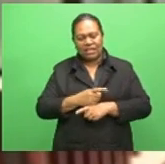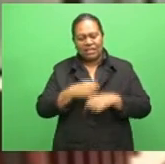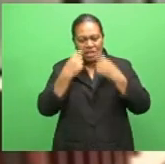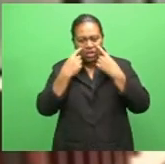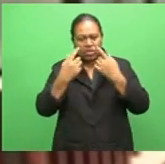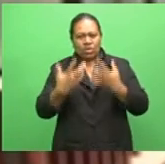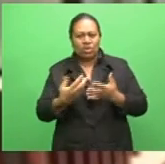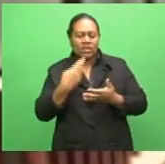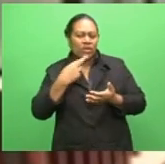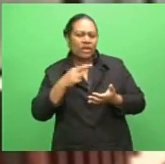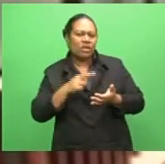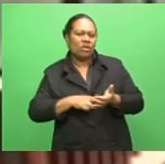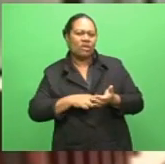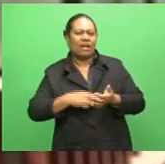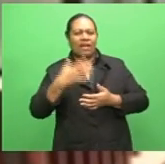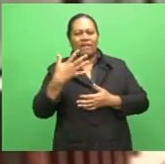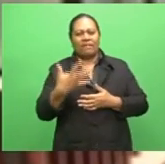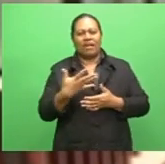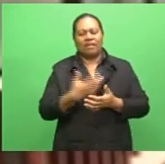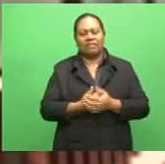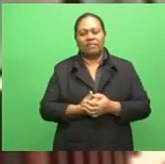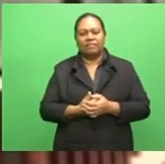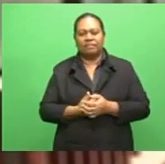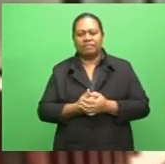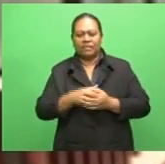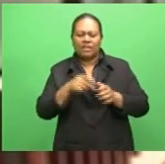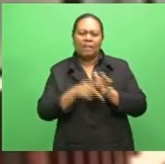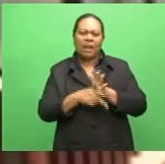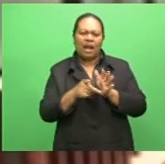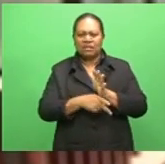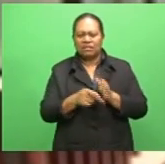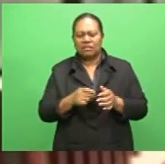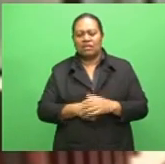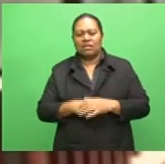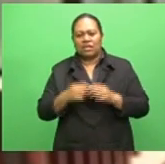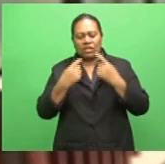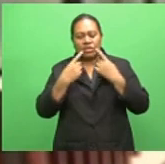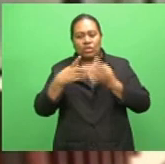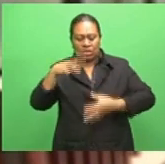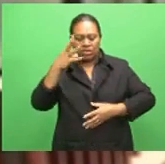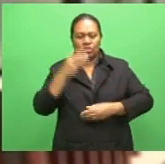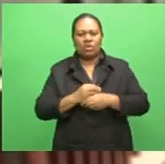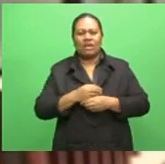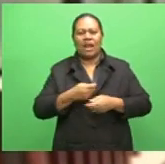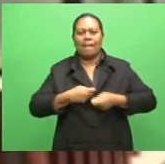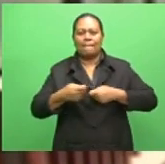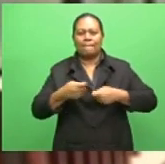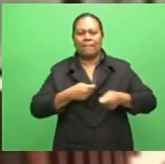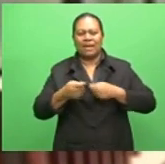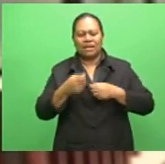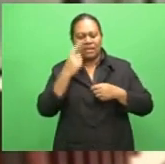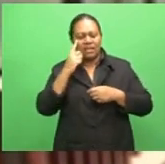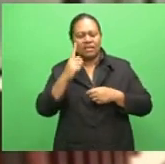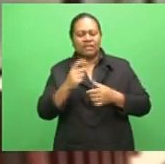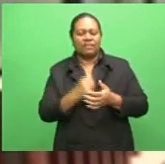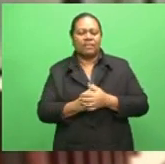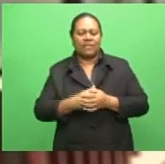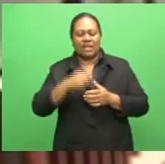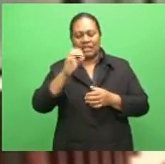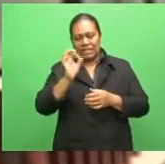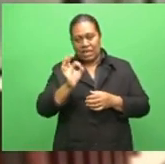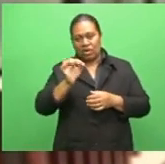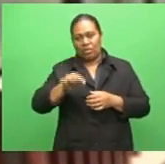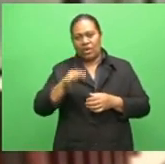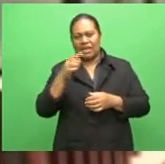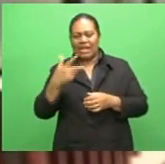entities recorded trade with 5 noting share price movements. As such, the total market value fell marginally by